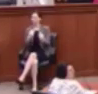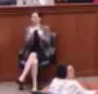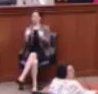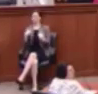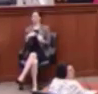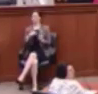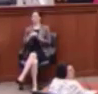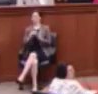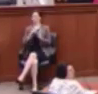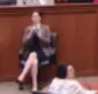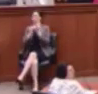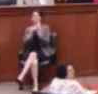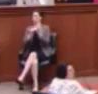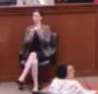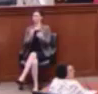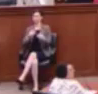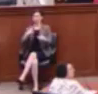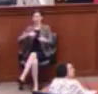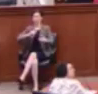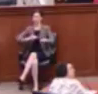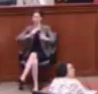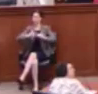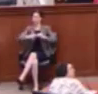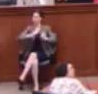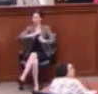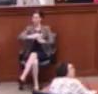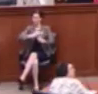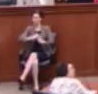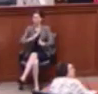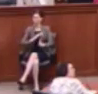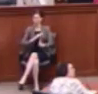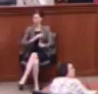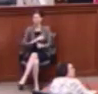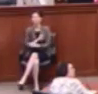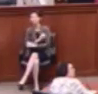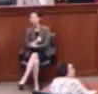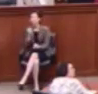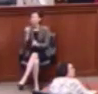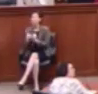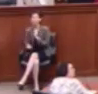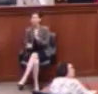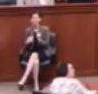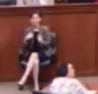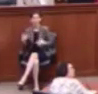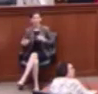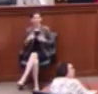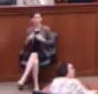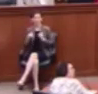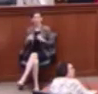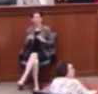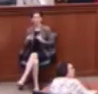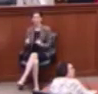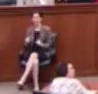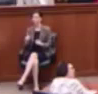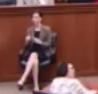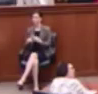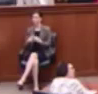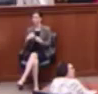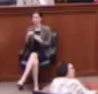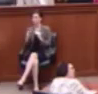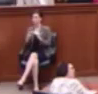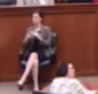there to share would be tremendous. And then lastly, I am excited about the opportunity to have